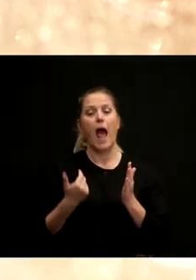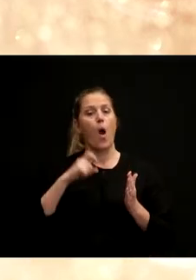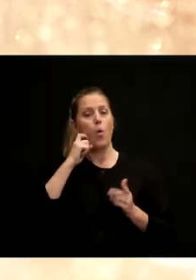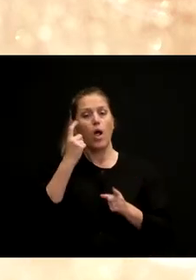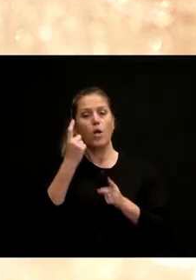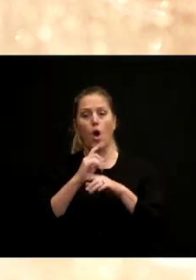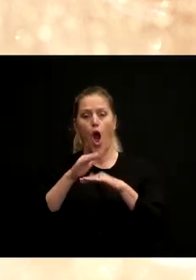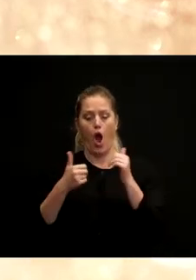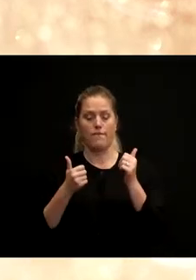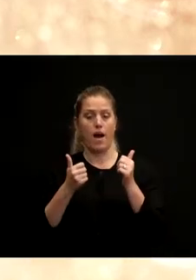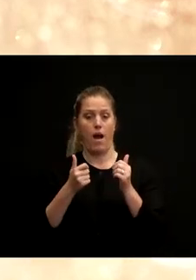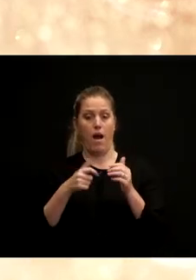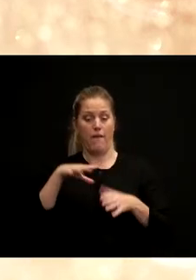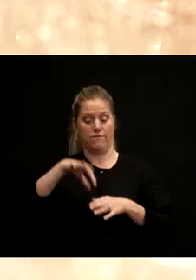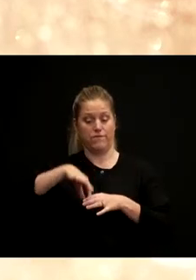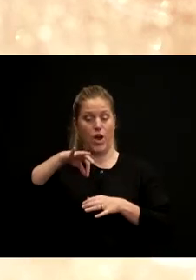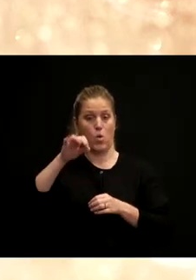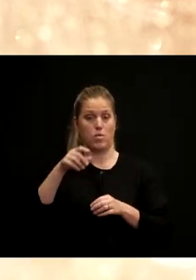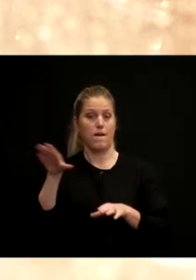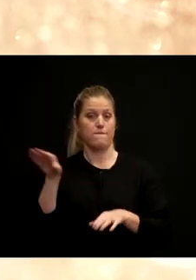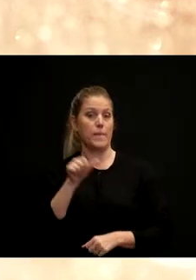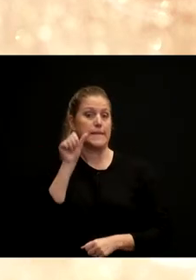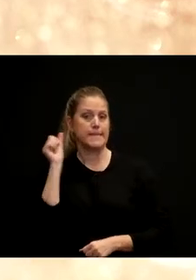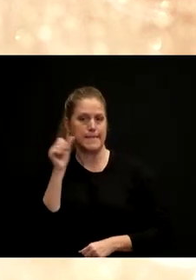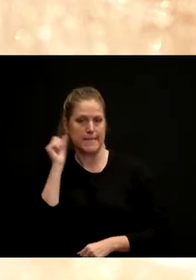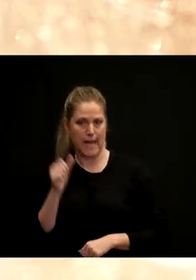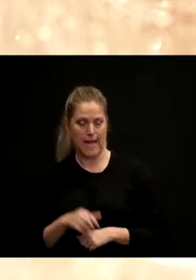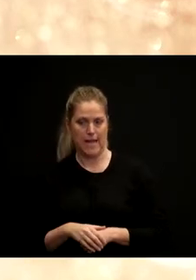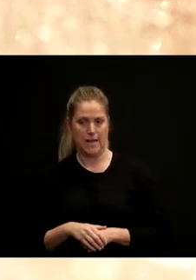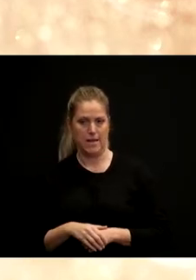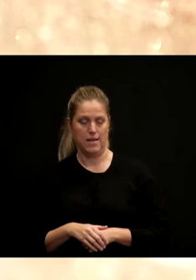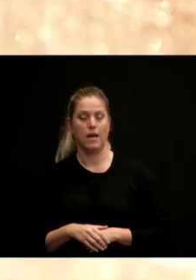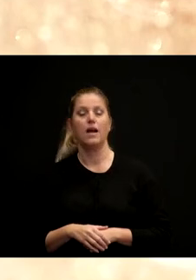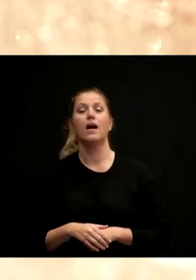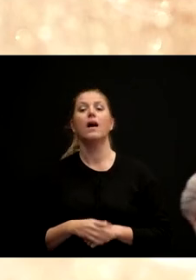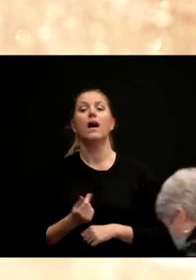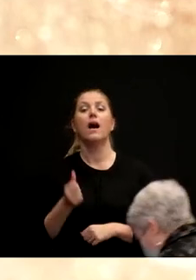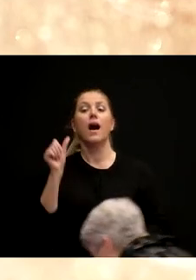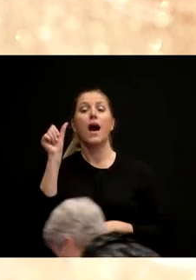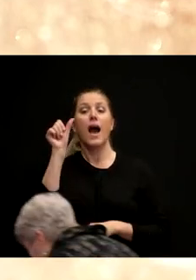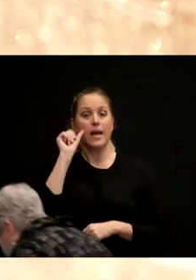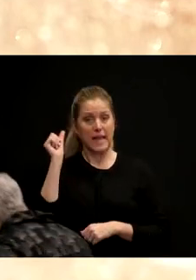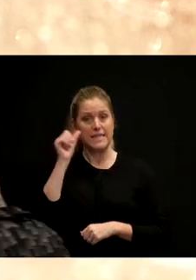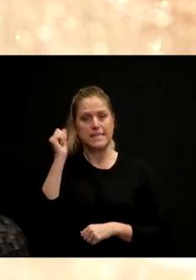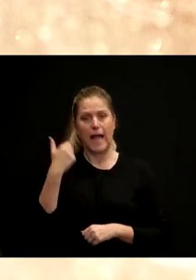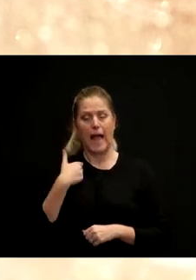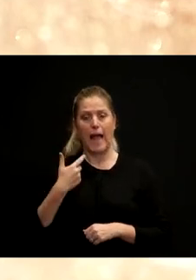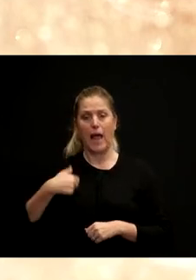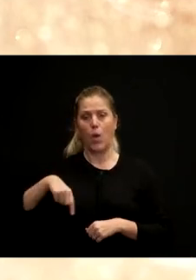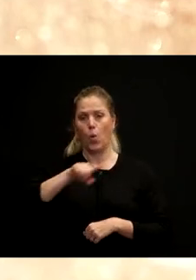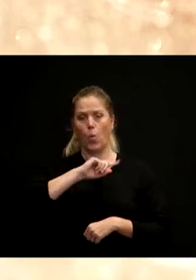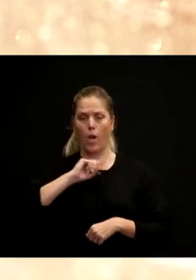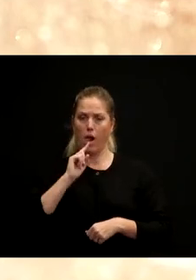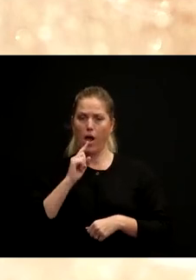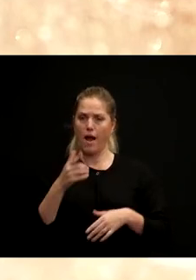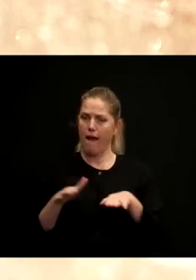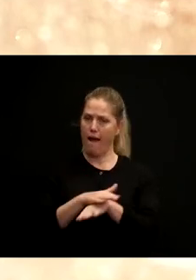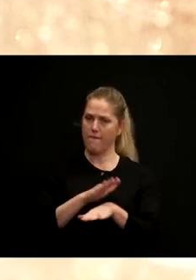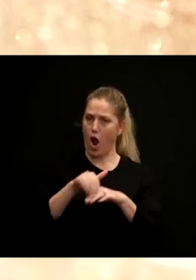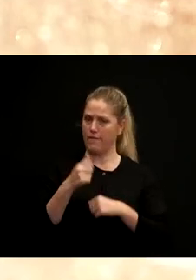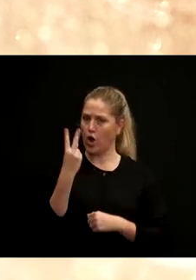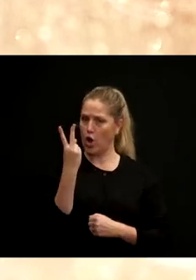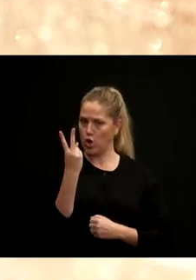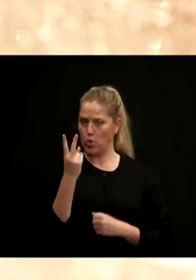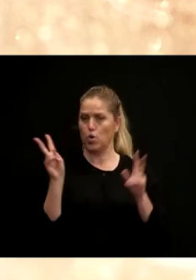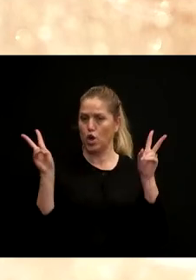led to the consultative vote, the deliberative vote on the motions for yesterday's topics will now occur. This